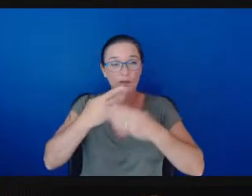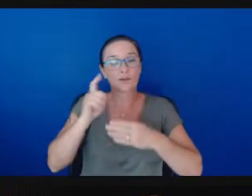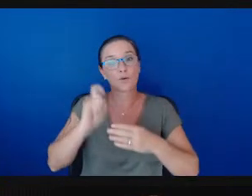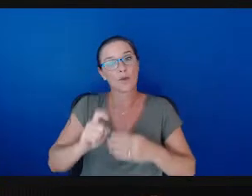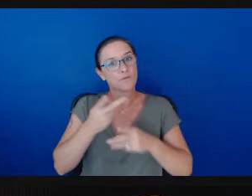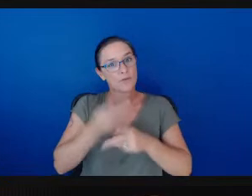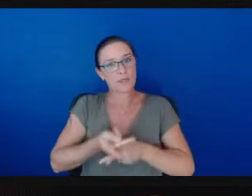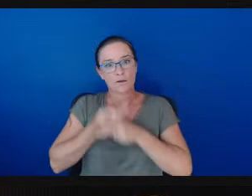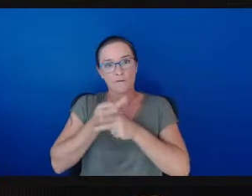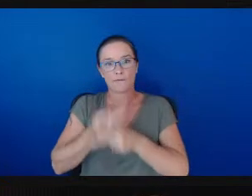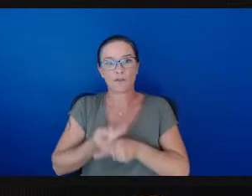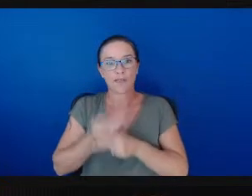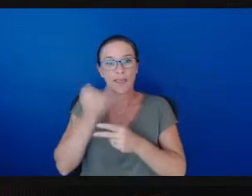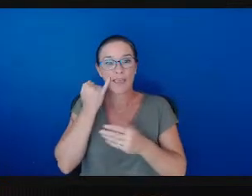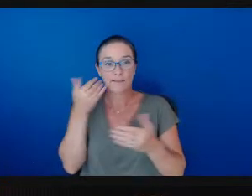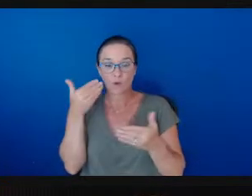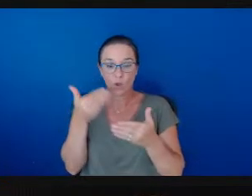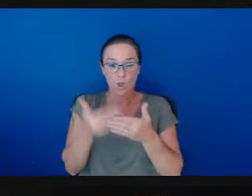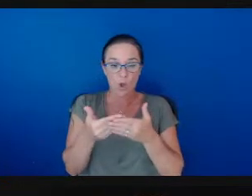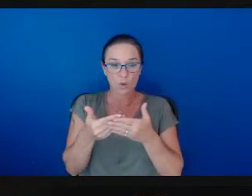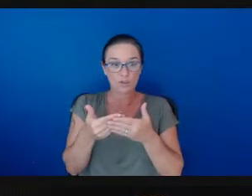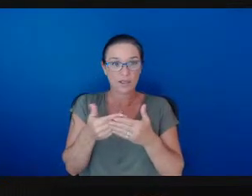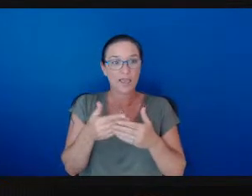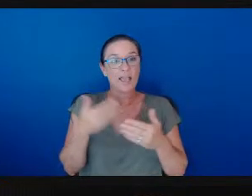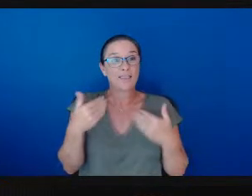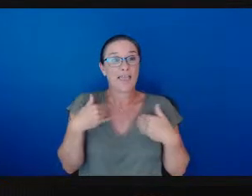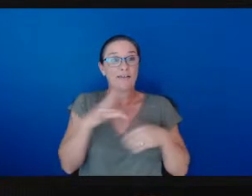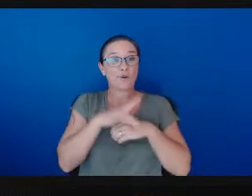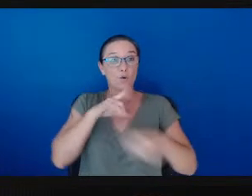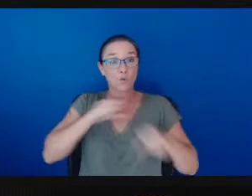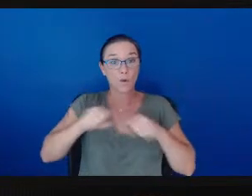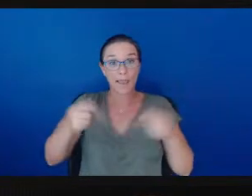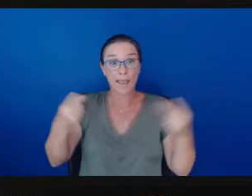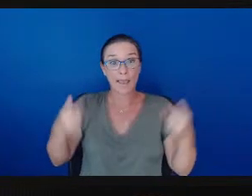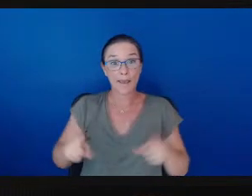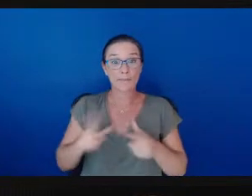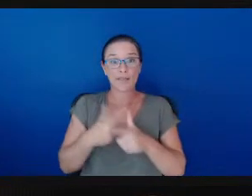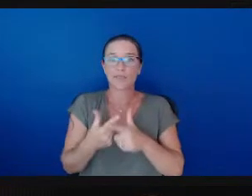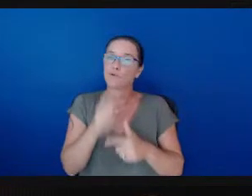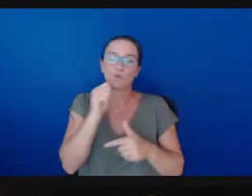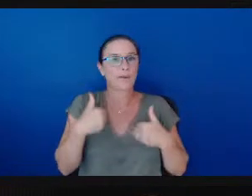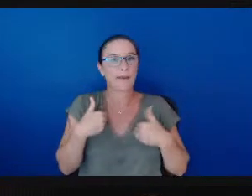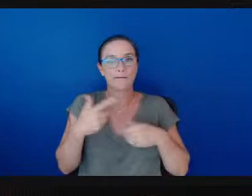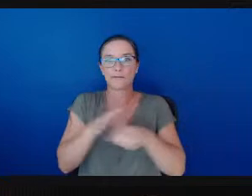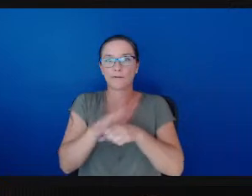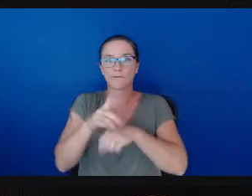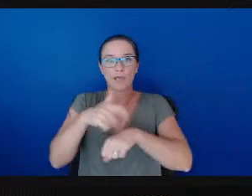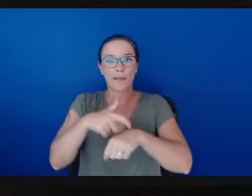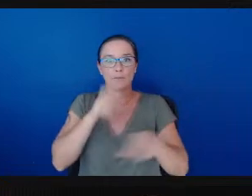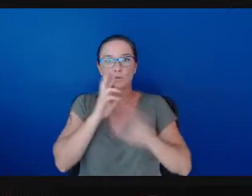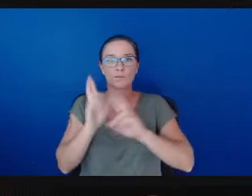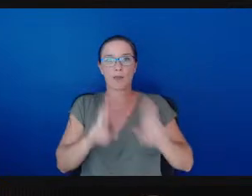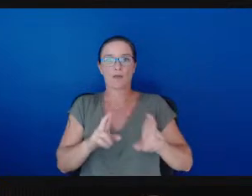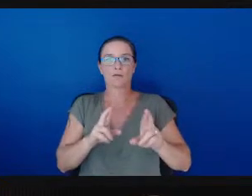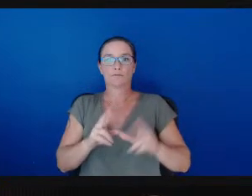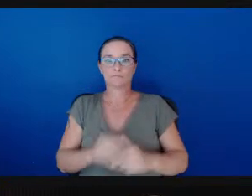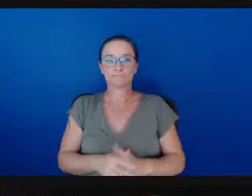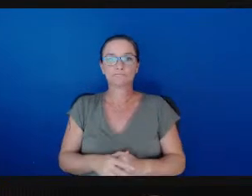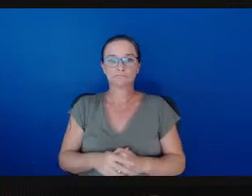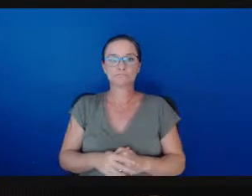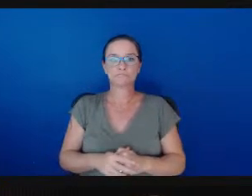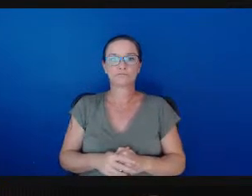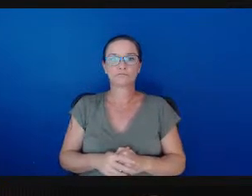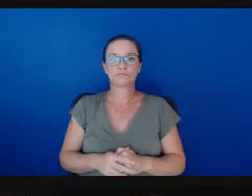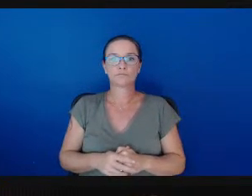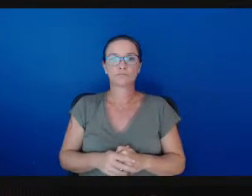right? And if you're too close to a cliff and there is suddenly some earthquake, then you don't have time to react in time.